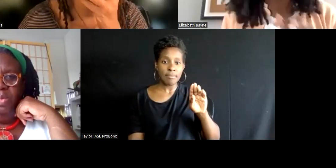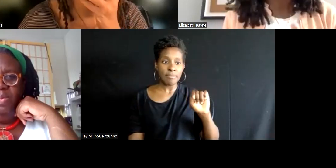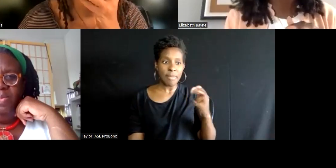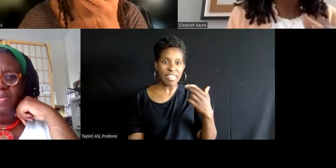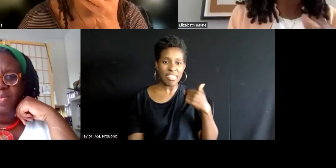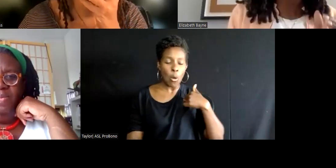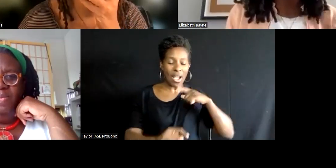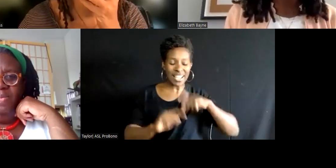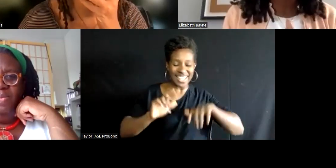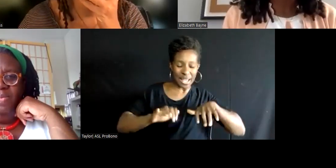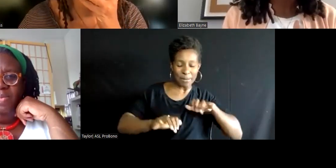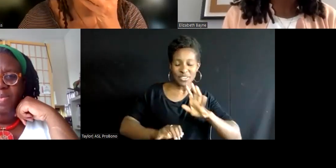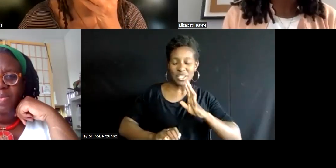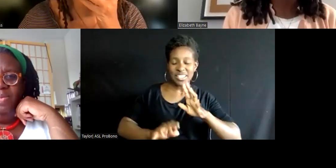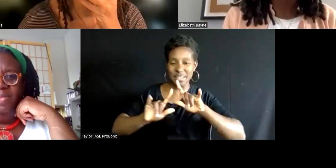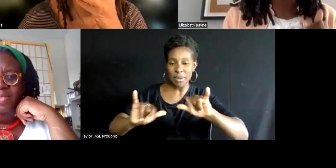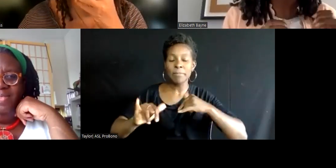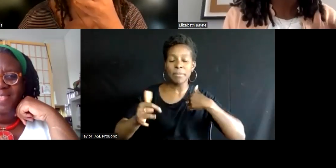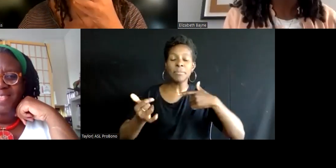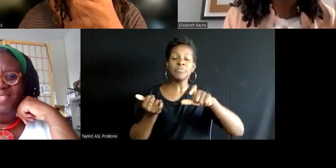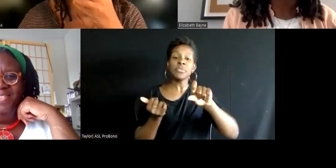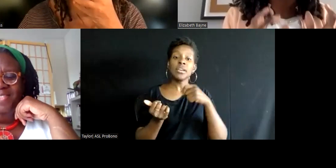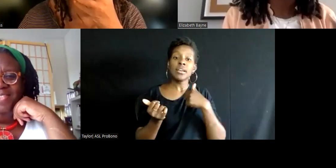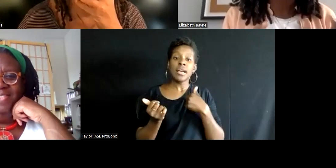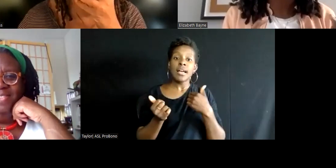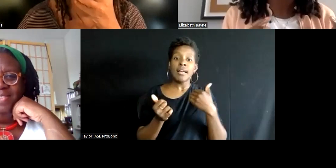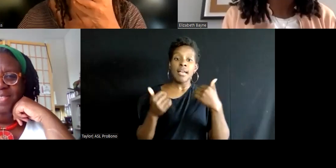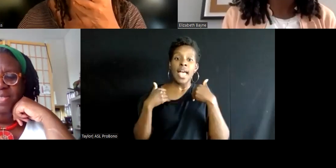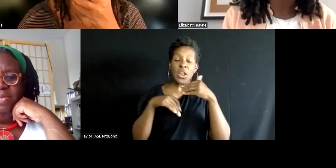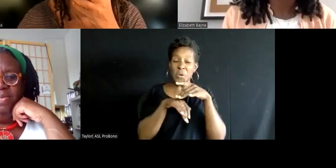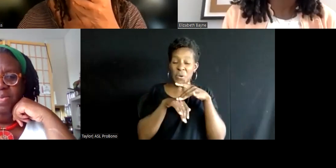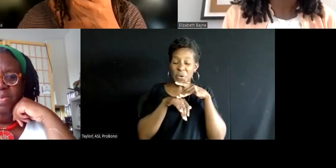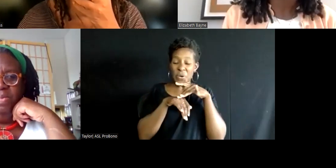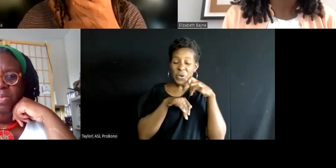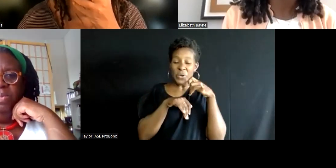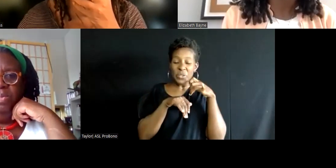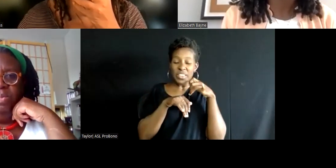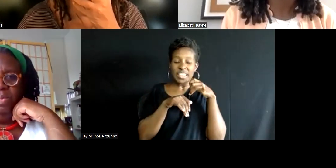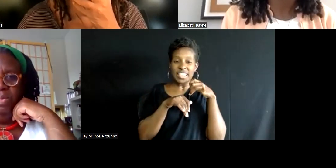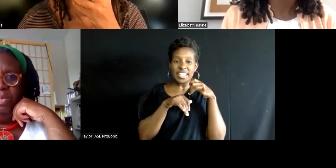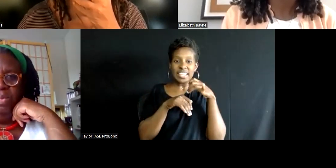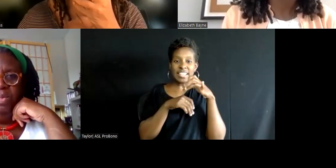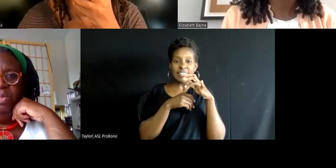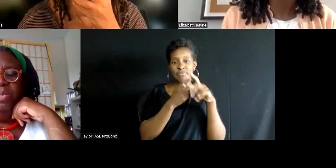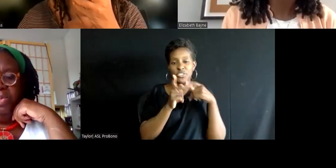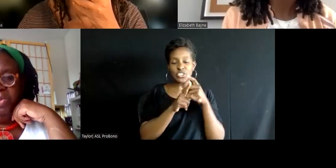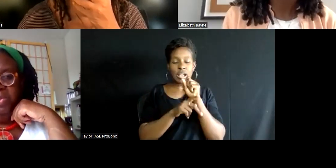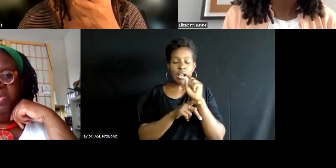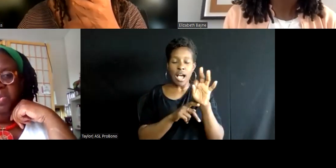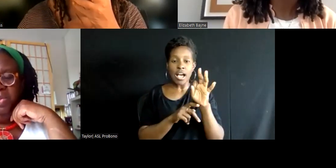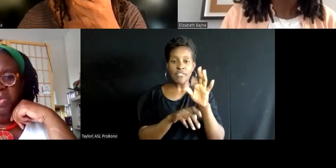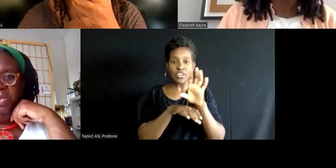oh, which one do I do? So I had an early version of chocolate milk that I made available to organizations around the country